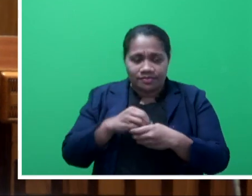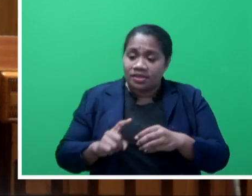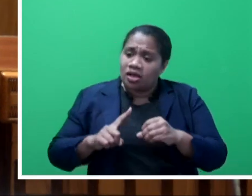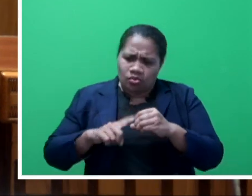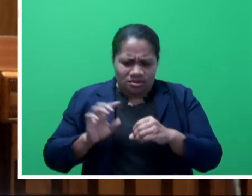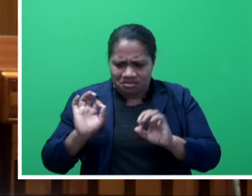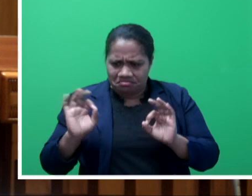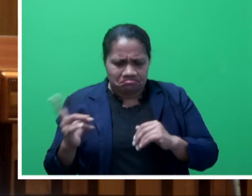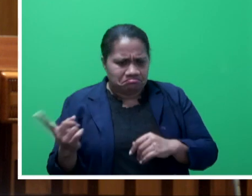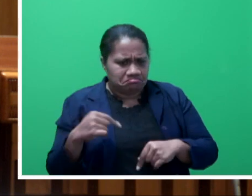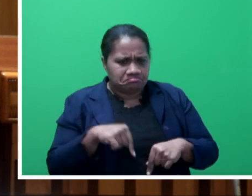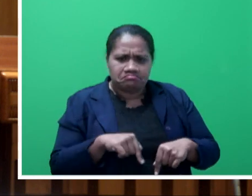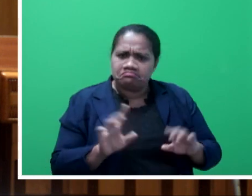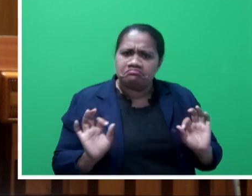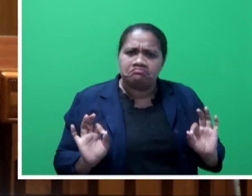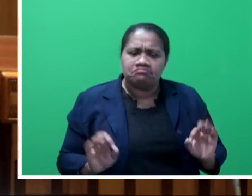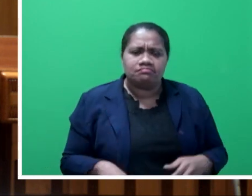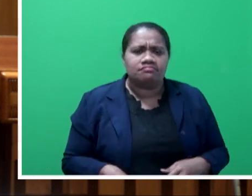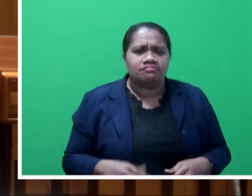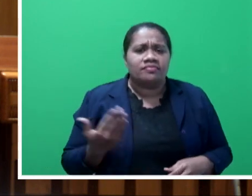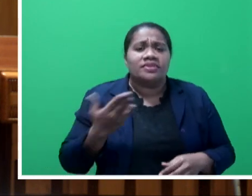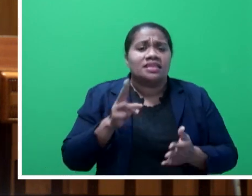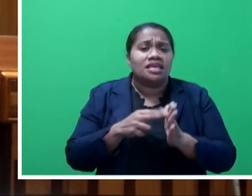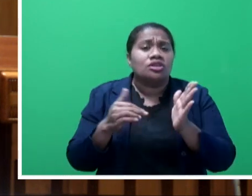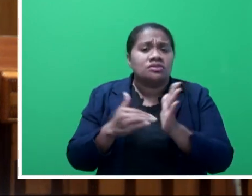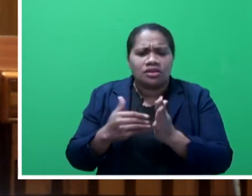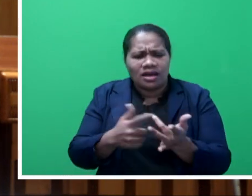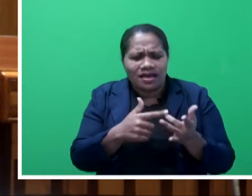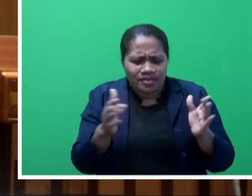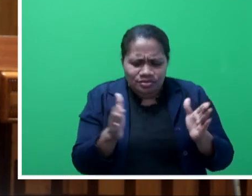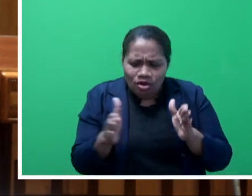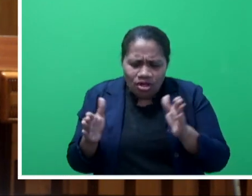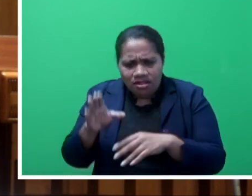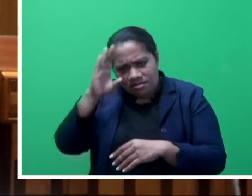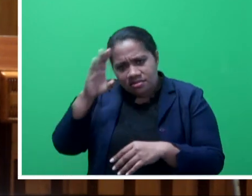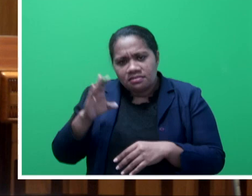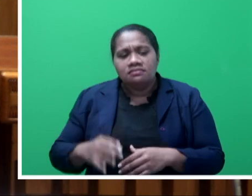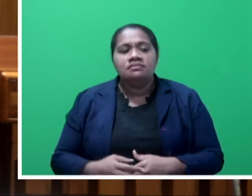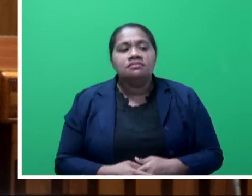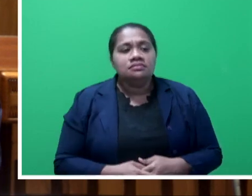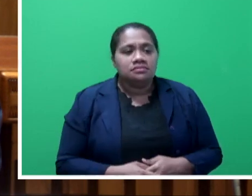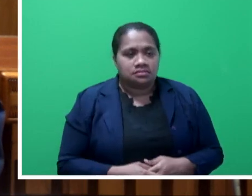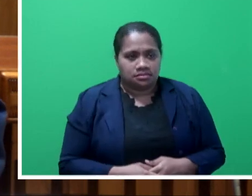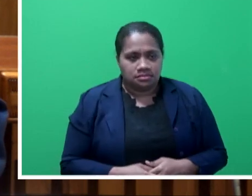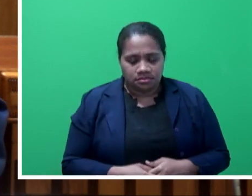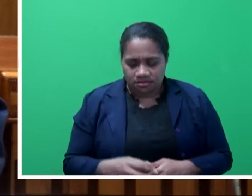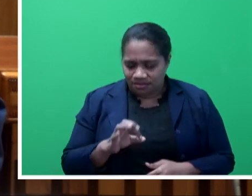party. New Zealand or the other smaller countries that own it, they obviously don't have the capacity to do